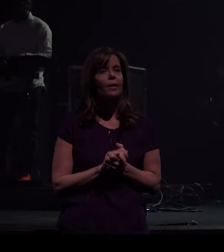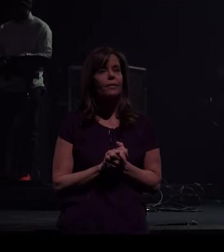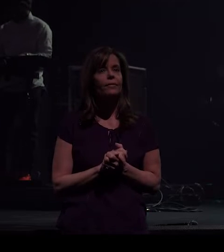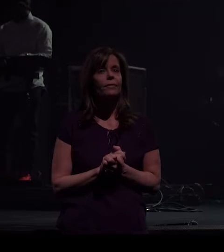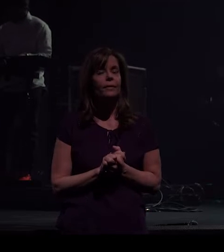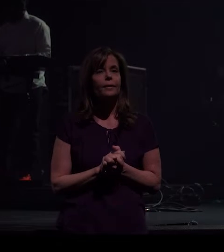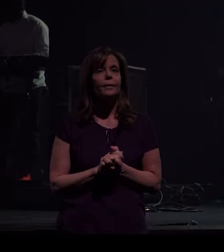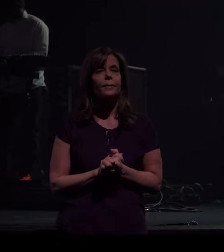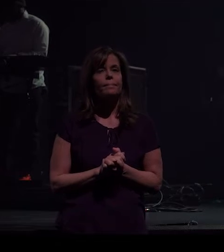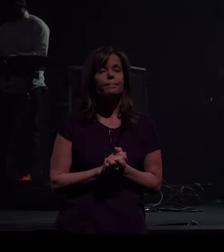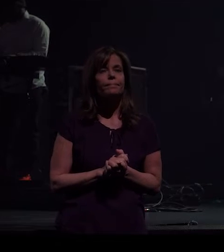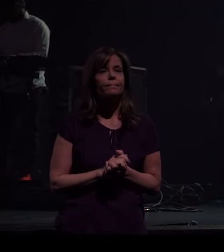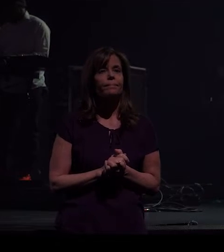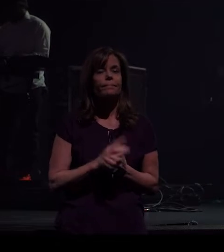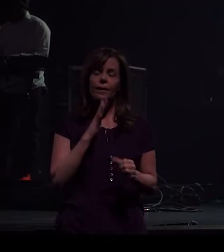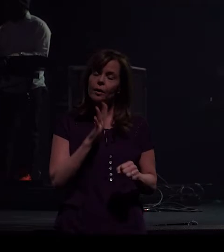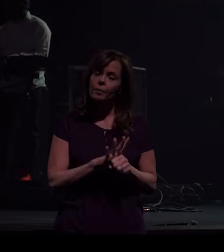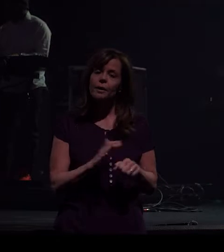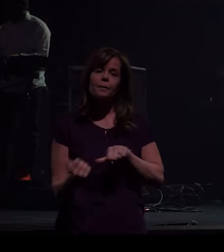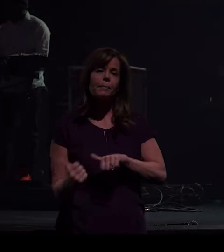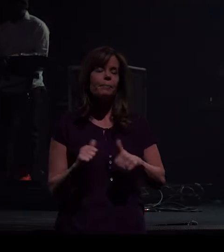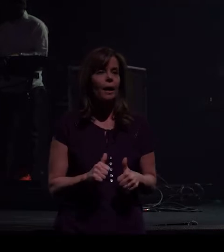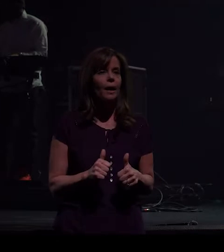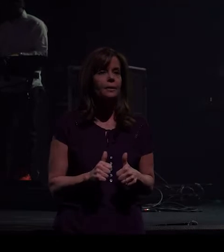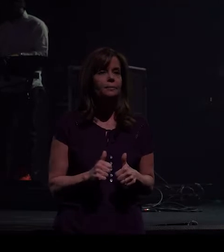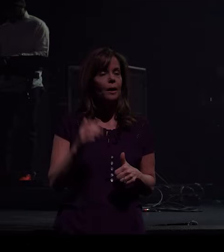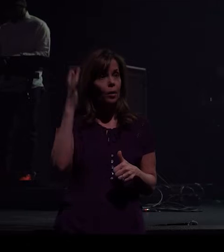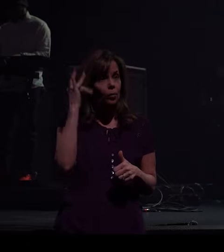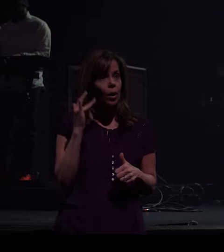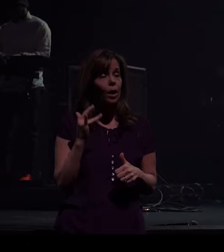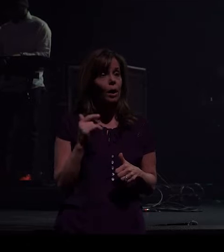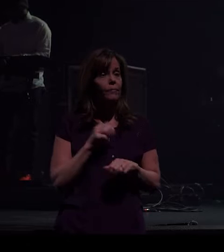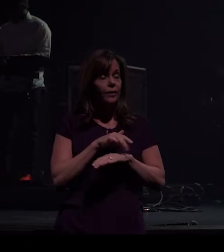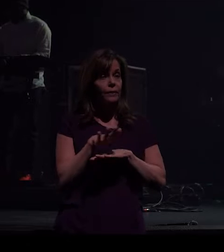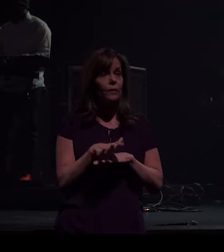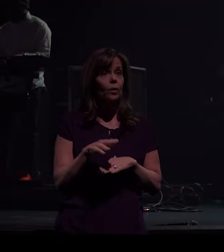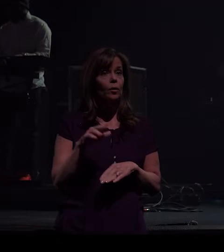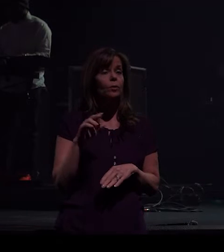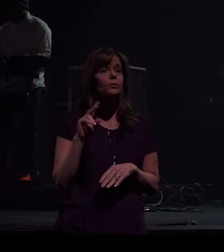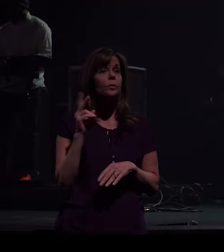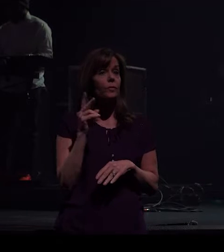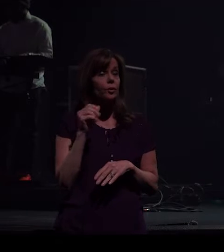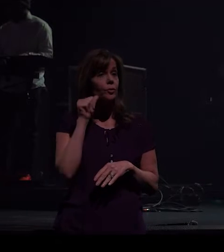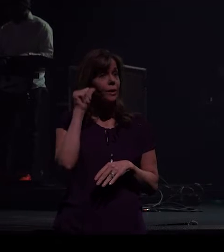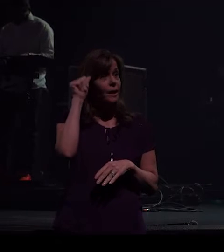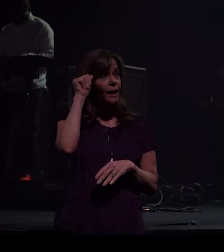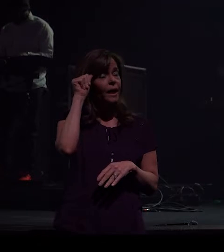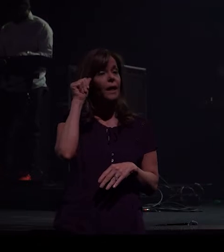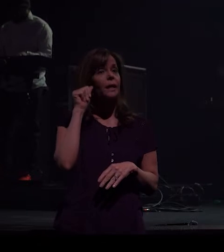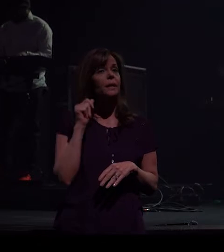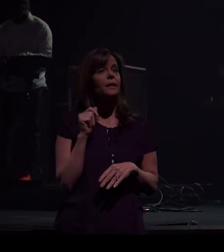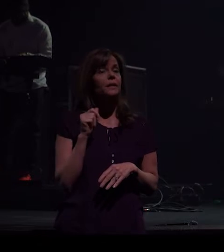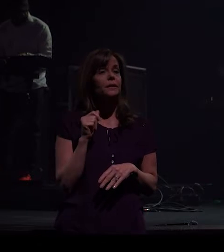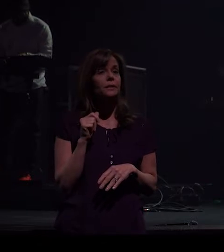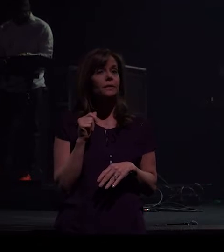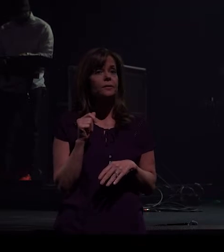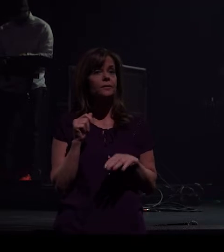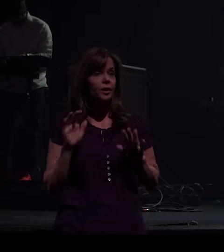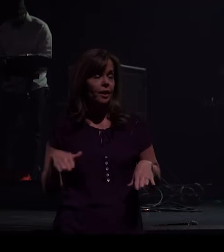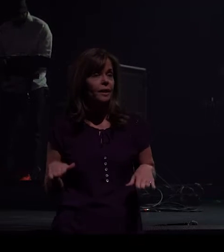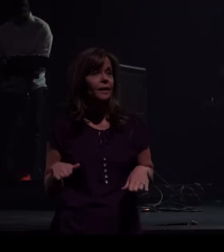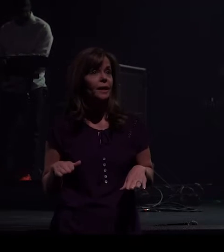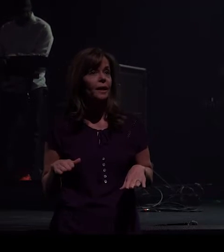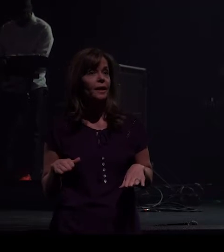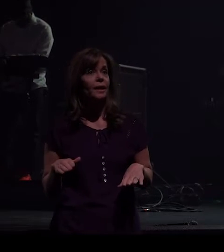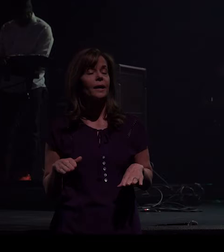get baptized primarily because of the influence of their two teenage kids who were sold out for Jesus. They impacted